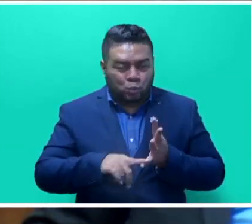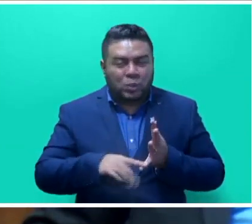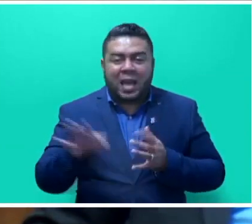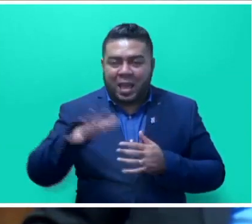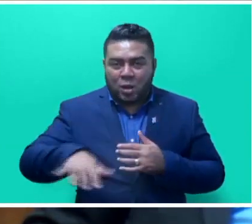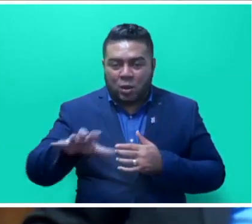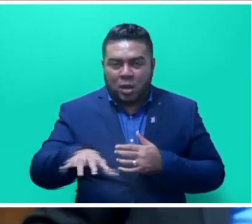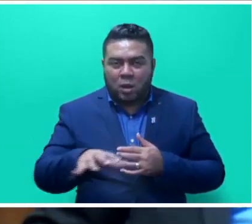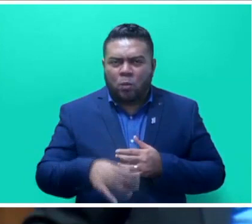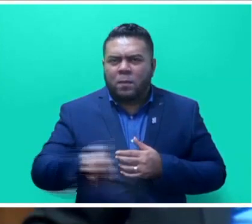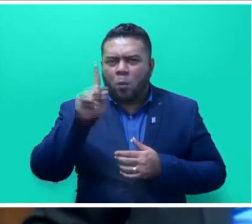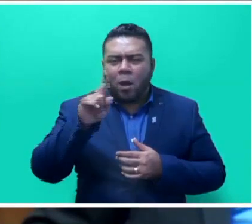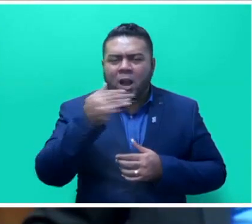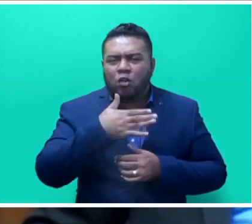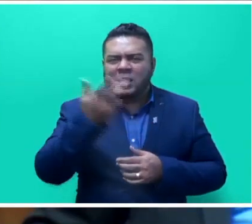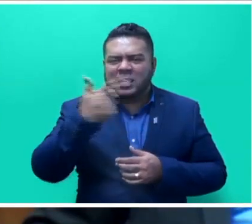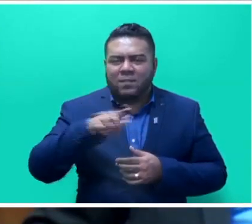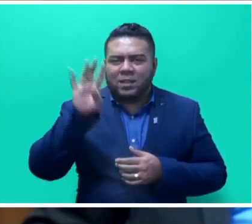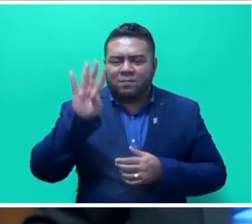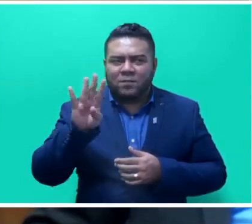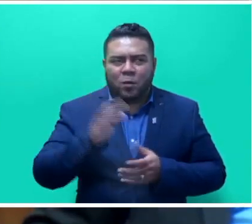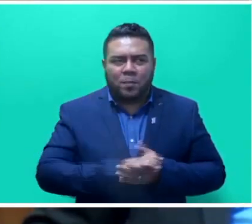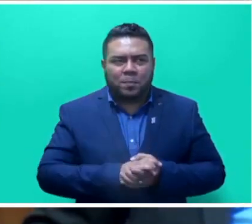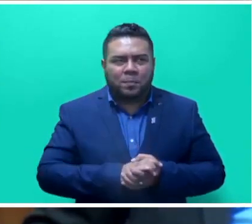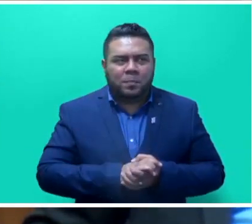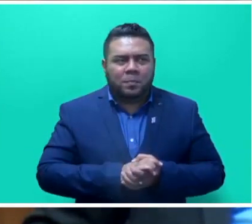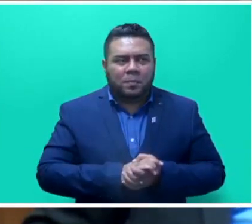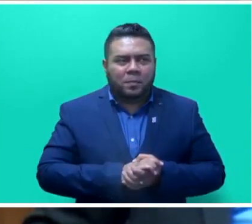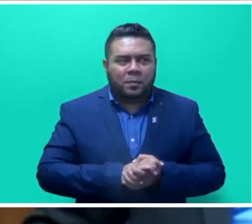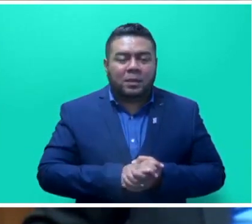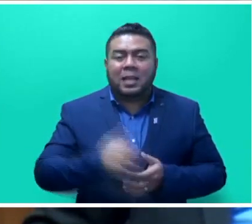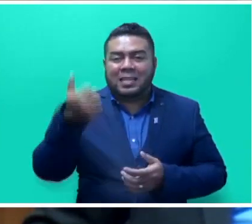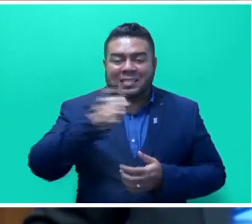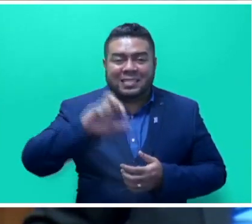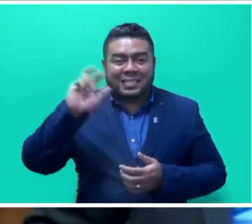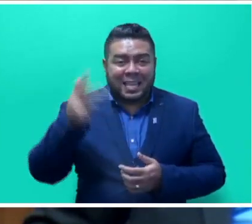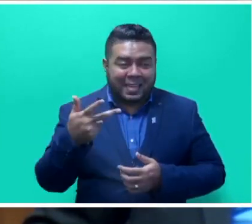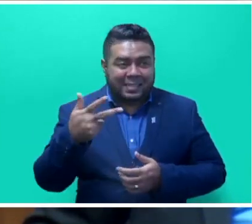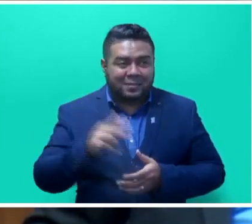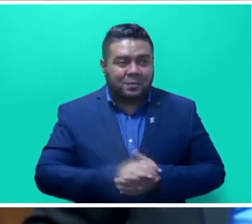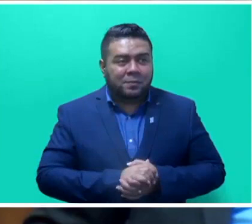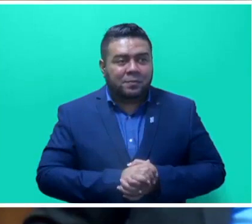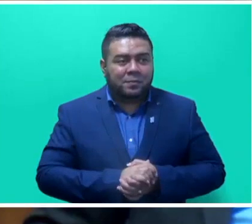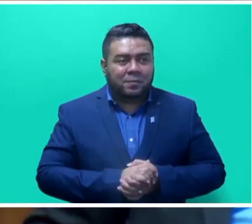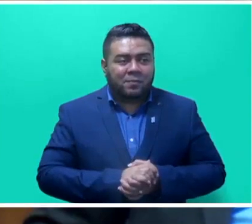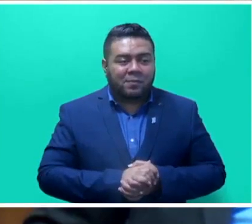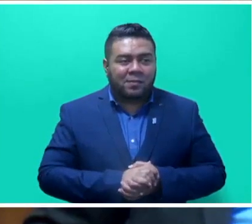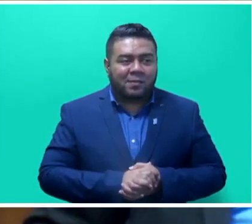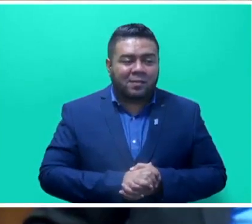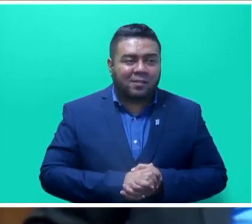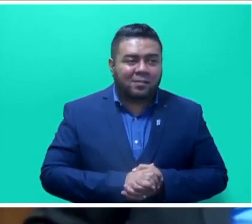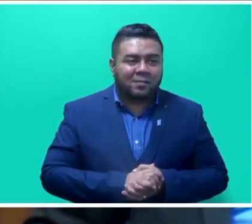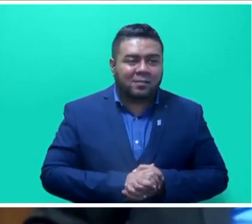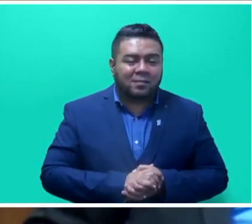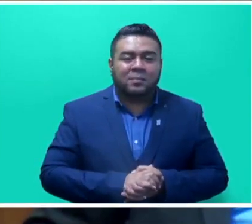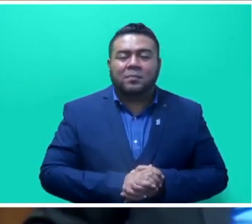which accommodates 174 households, Tavel in Nandi, 68, and Tavel in Nandi